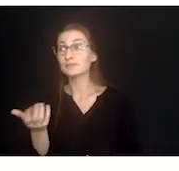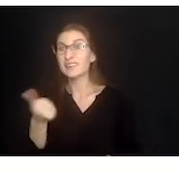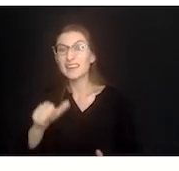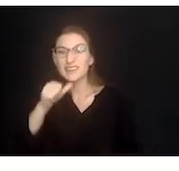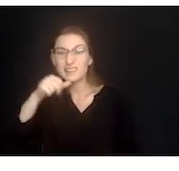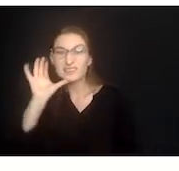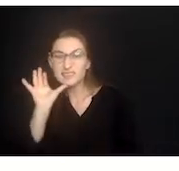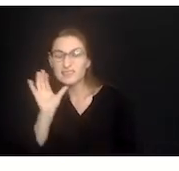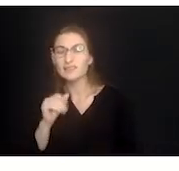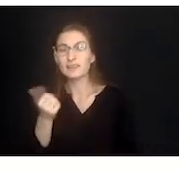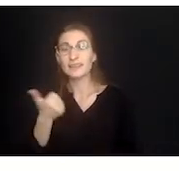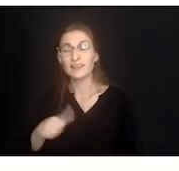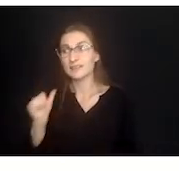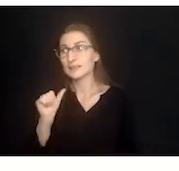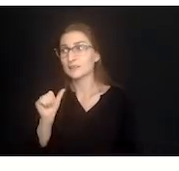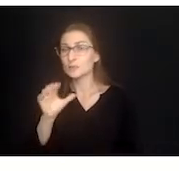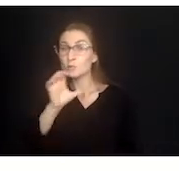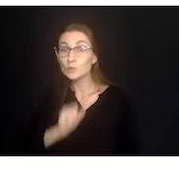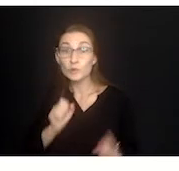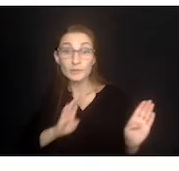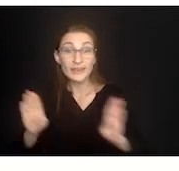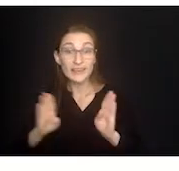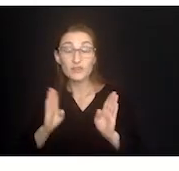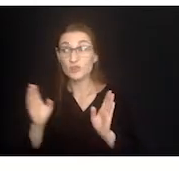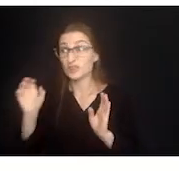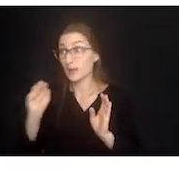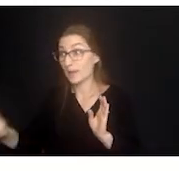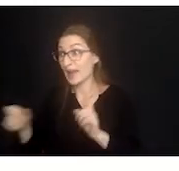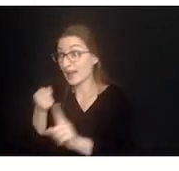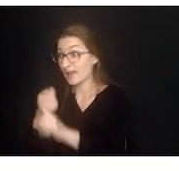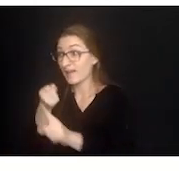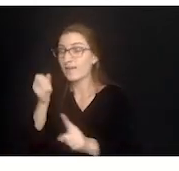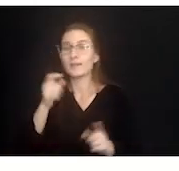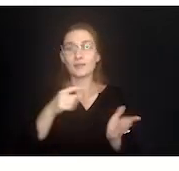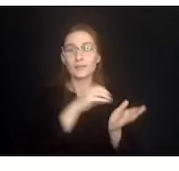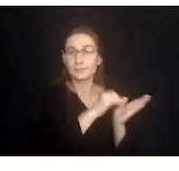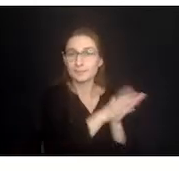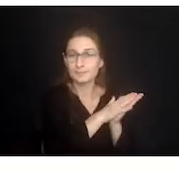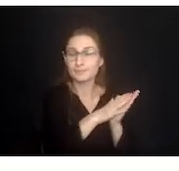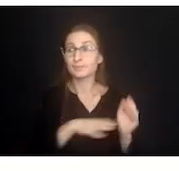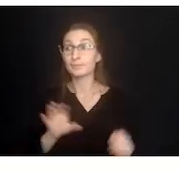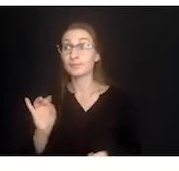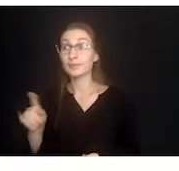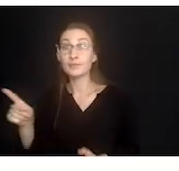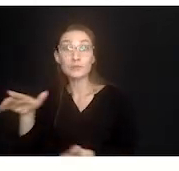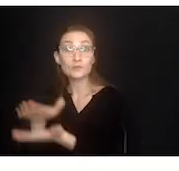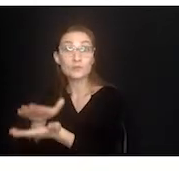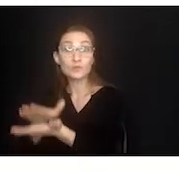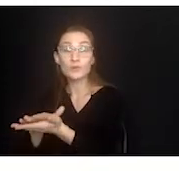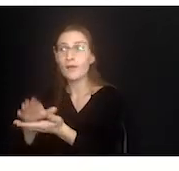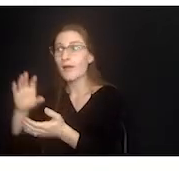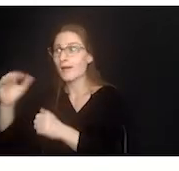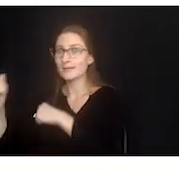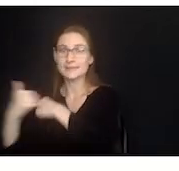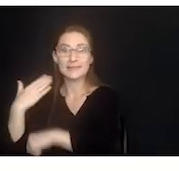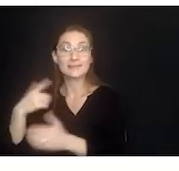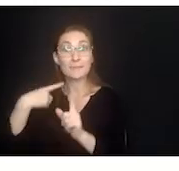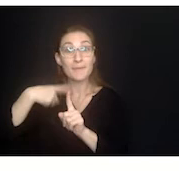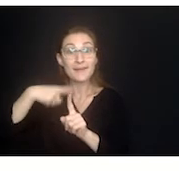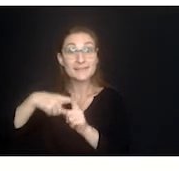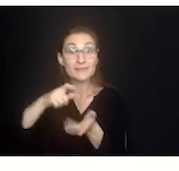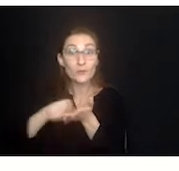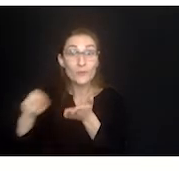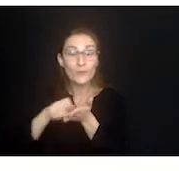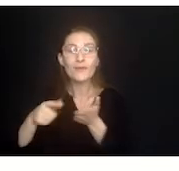there's a hiccup in his routine, or if we see any of the old behaviors start to come back, I document it. If the school sends home